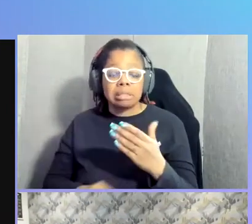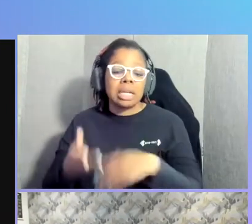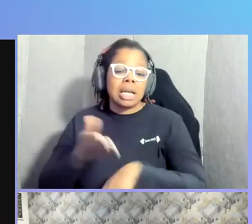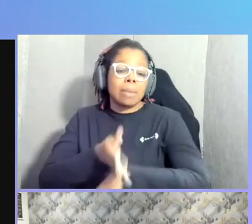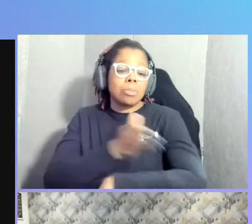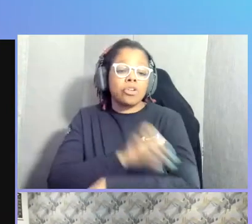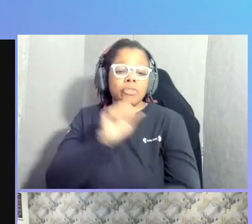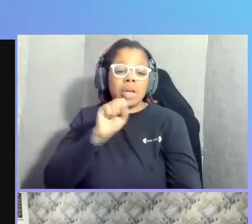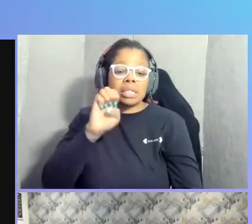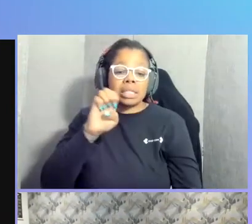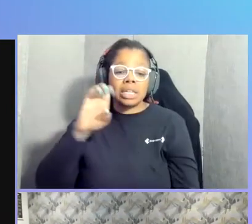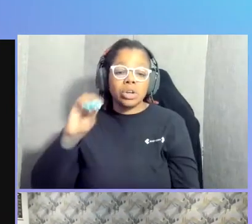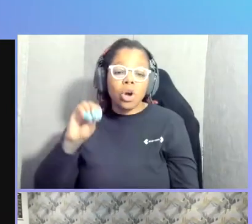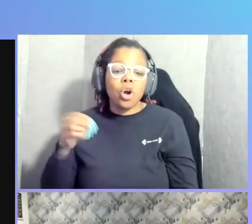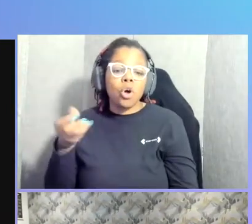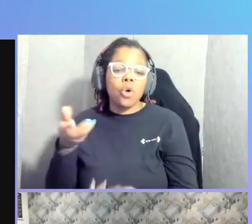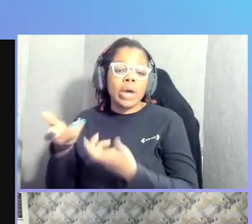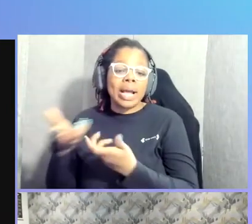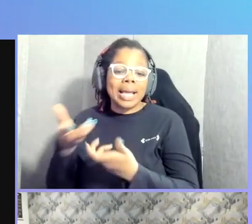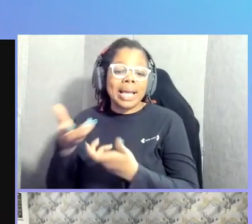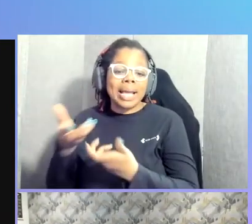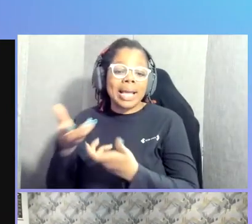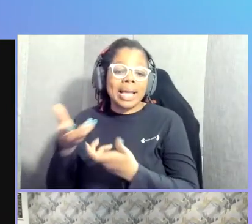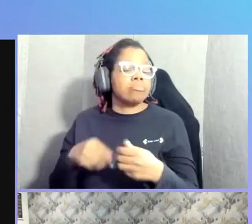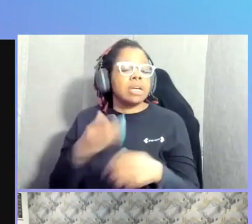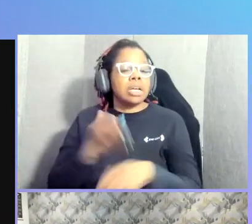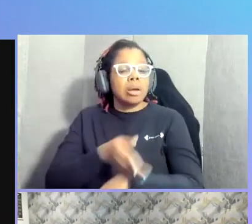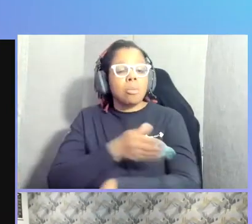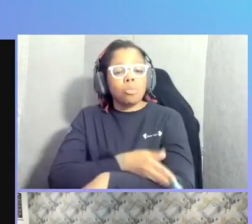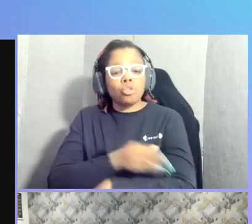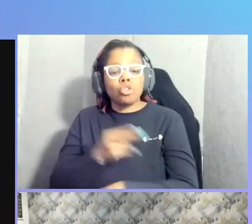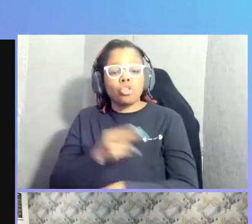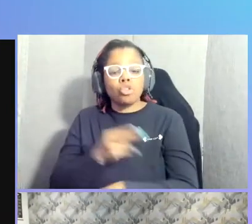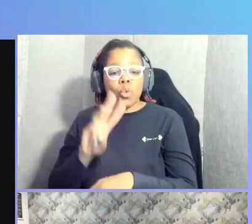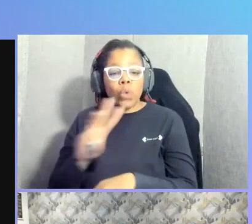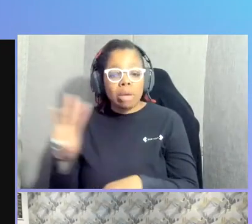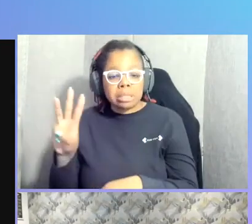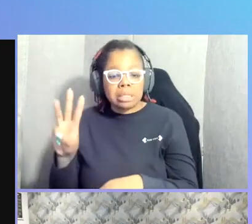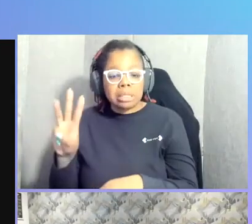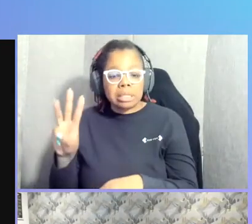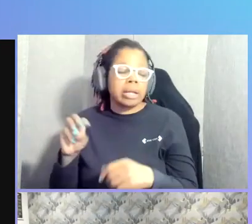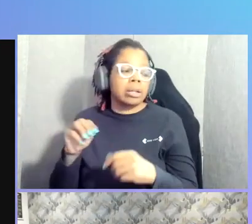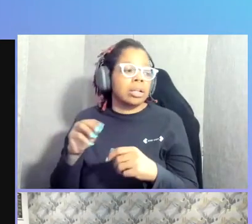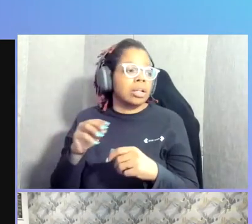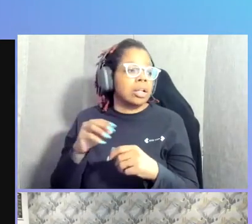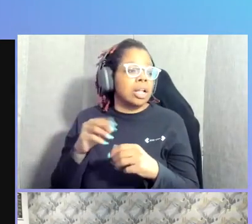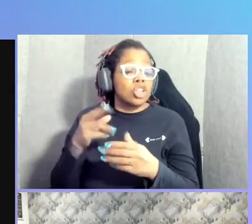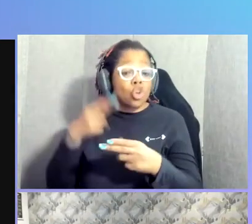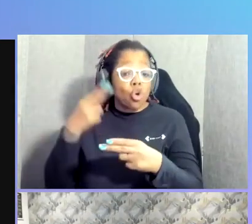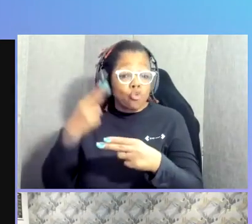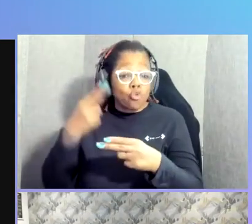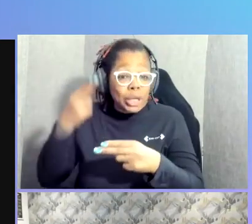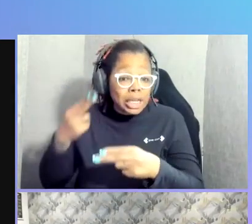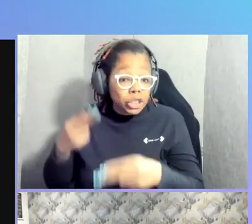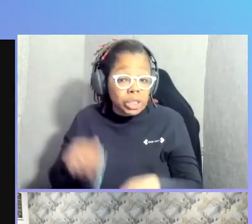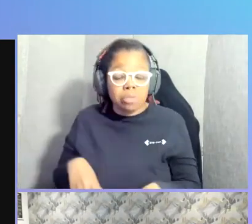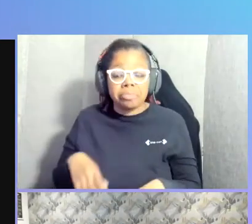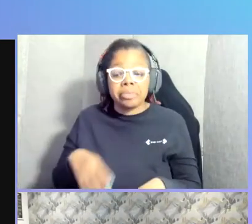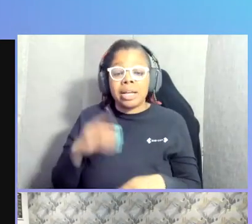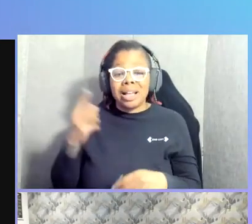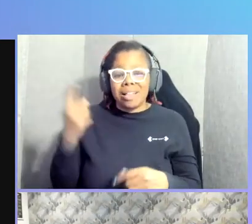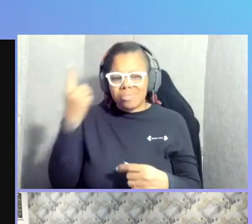and engagement, improve your website product reputation, and think about it. There are a bunch